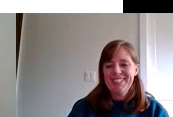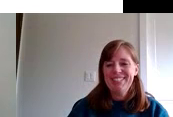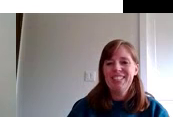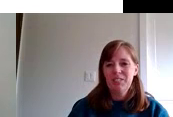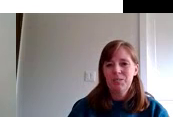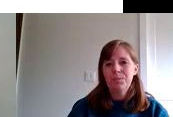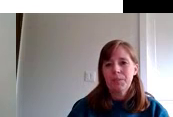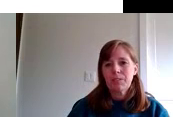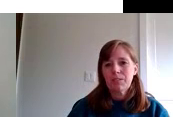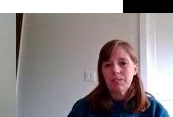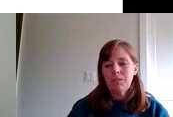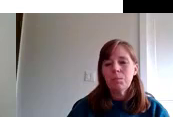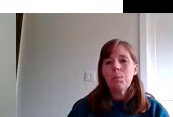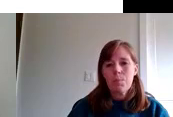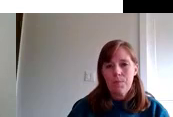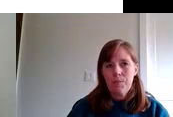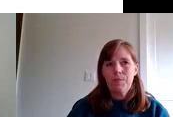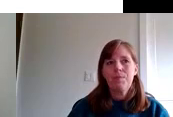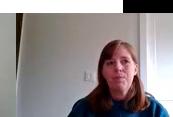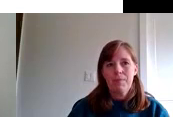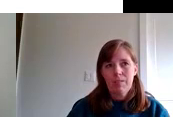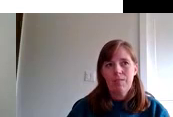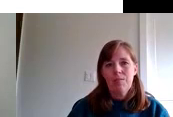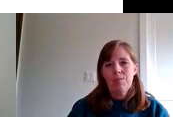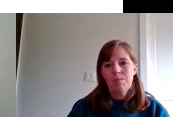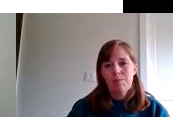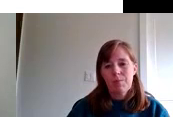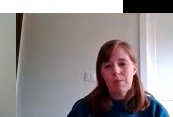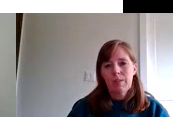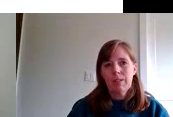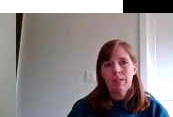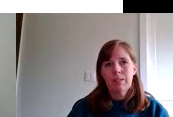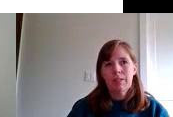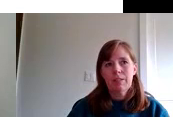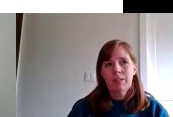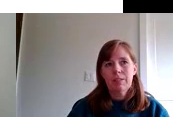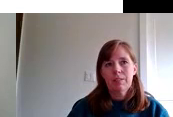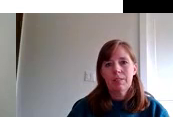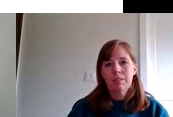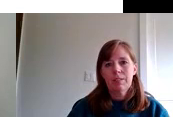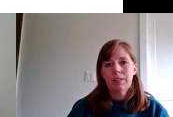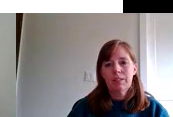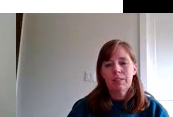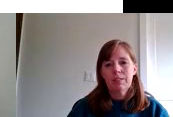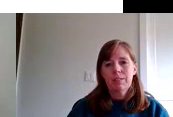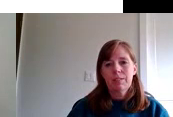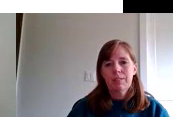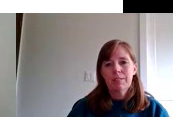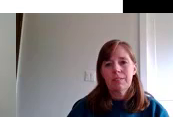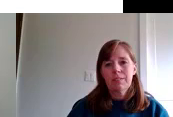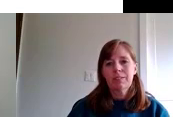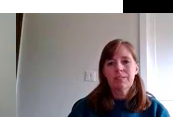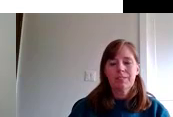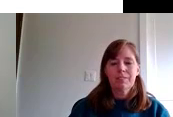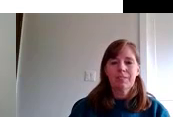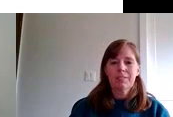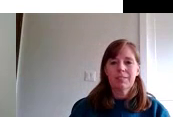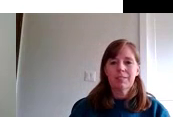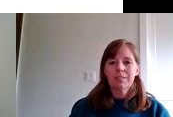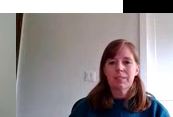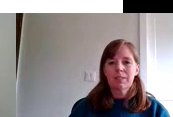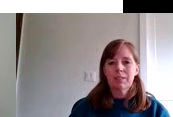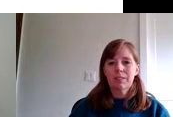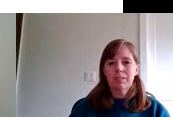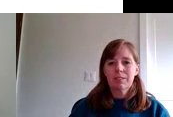back and re-listen to those. So if you're not familiar with Homebound for Adventure, definitely check that out for your students who